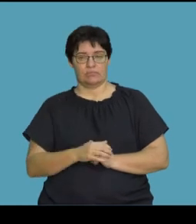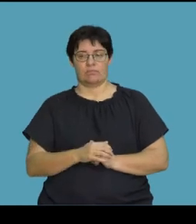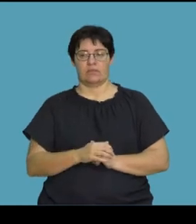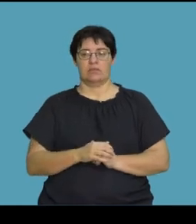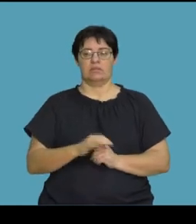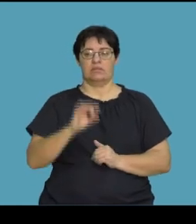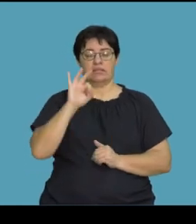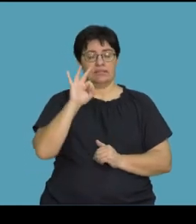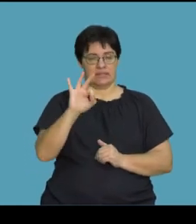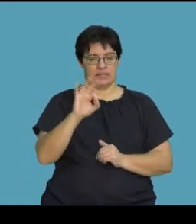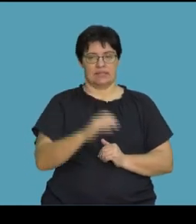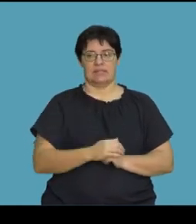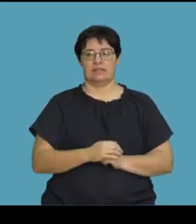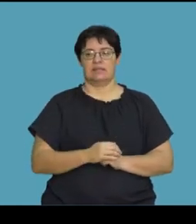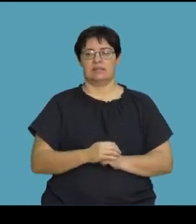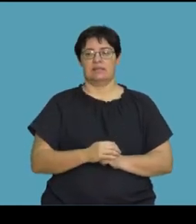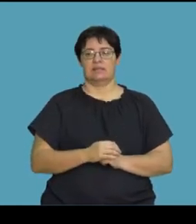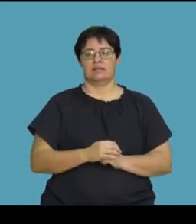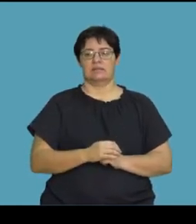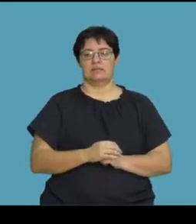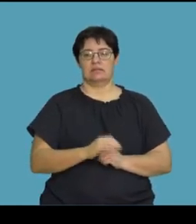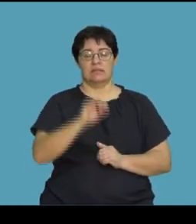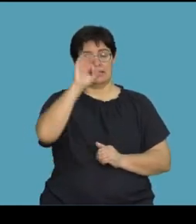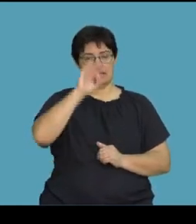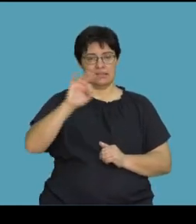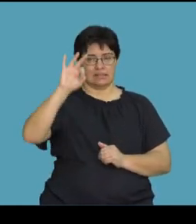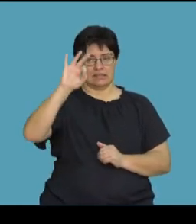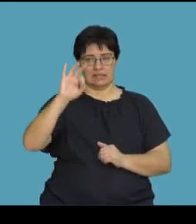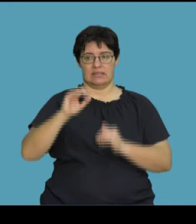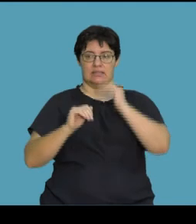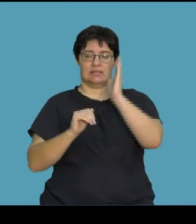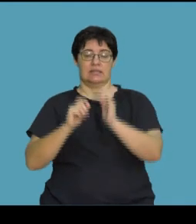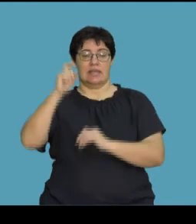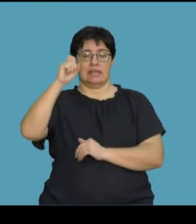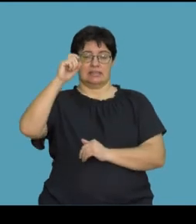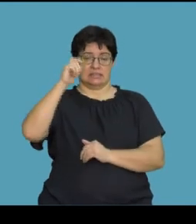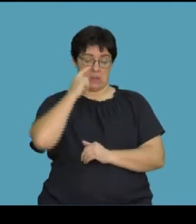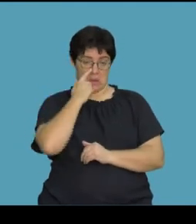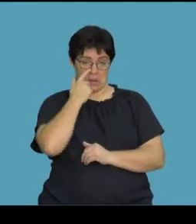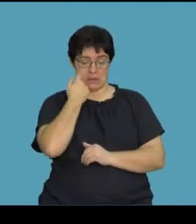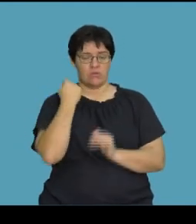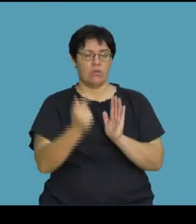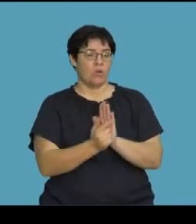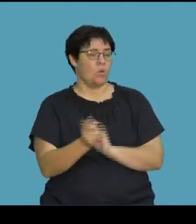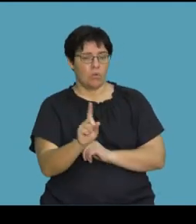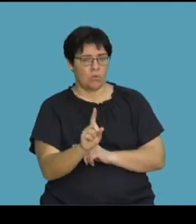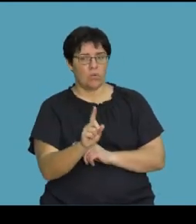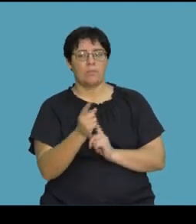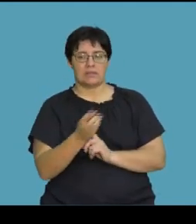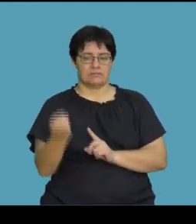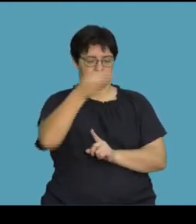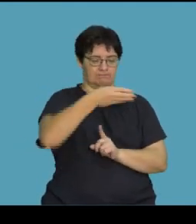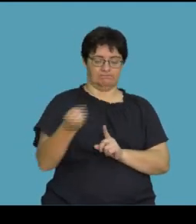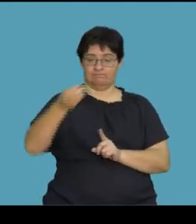to, this will be the same as 3 to the exponent of x, right? What law am I applying here? I must